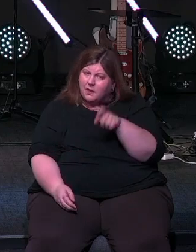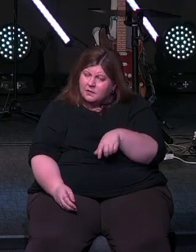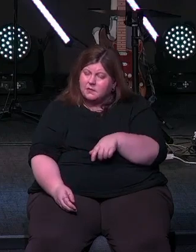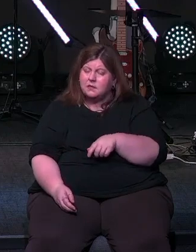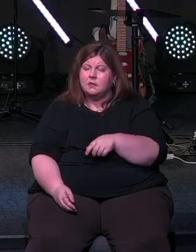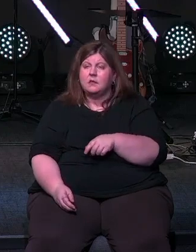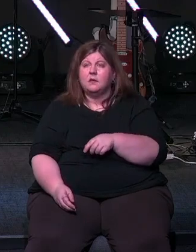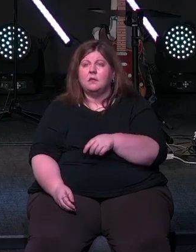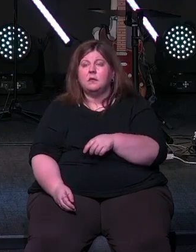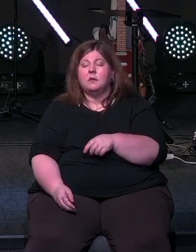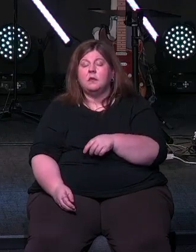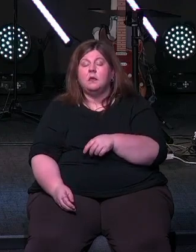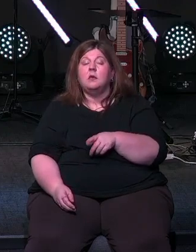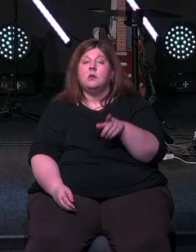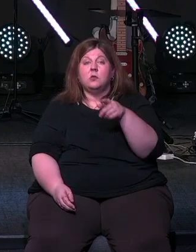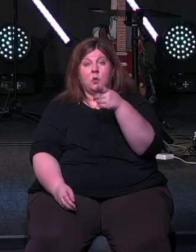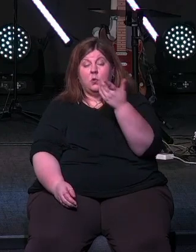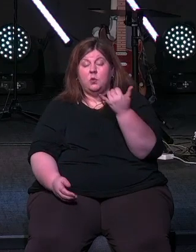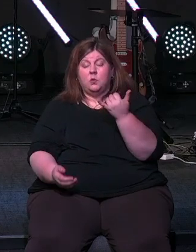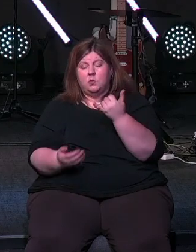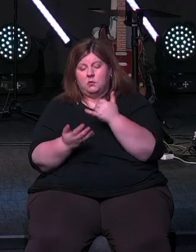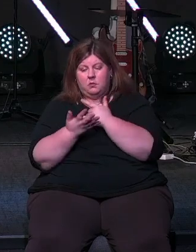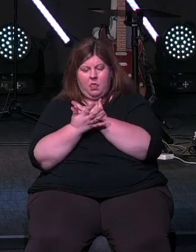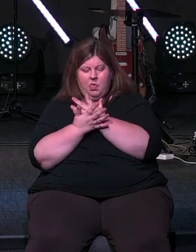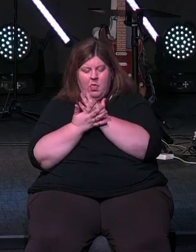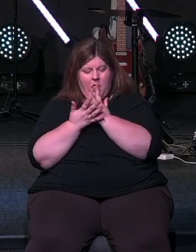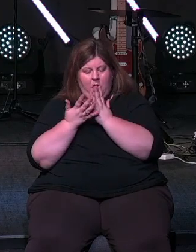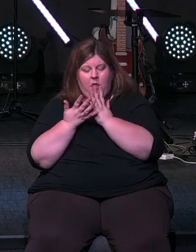So what do you need to do to carve out time?